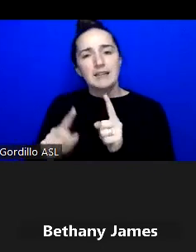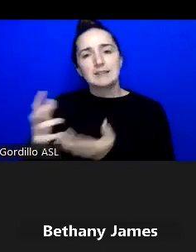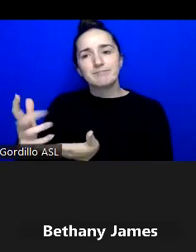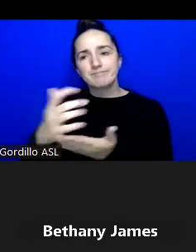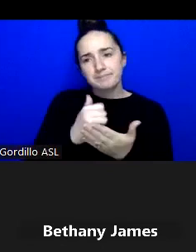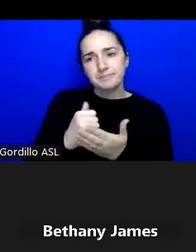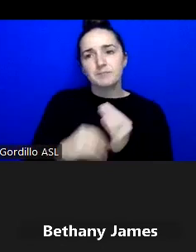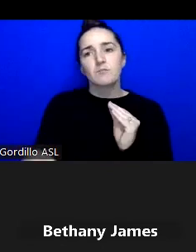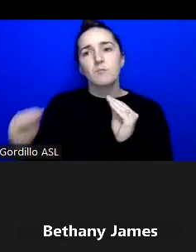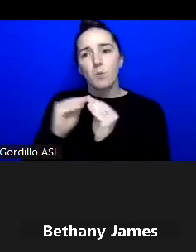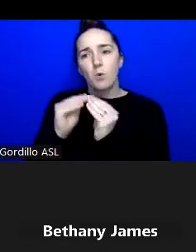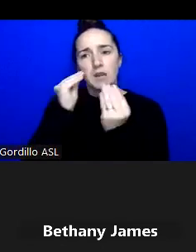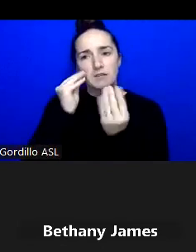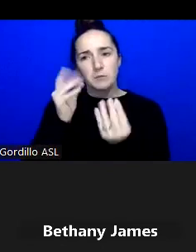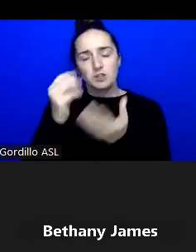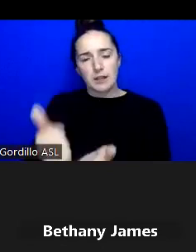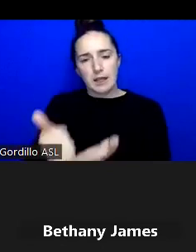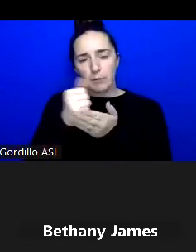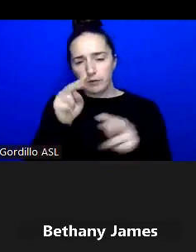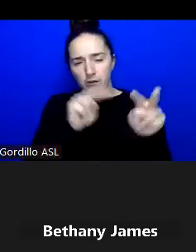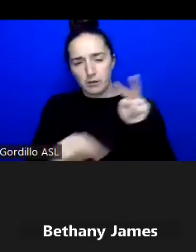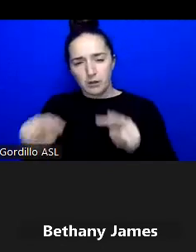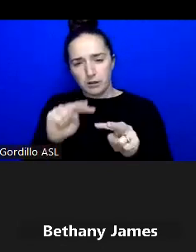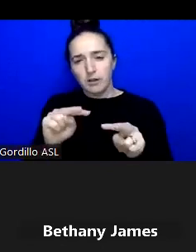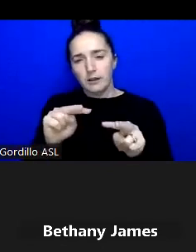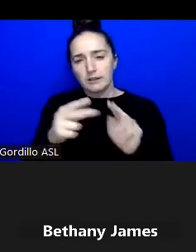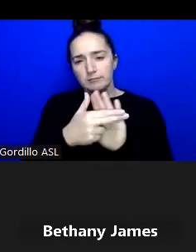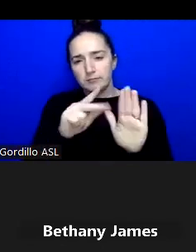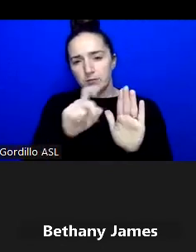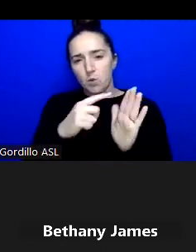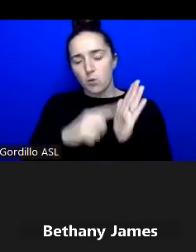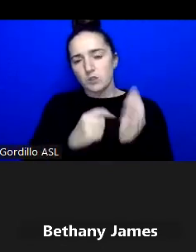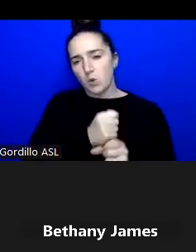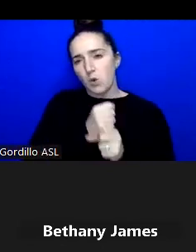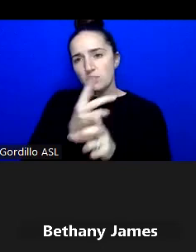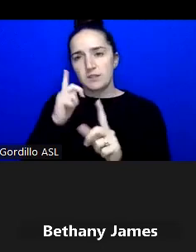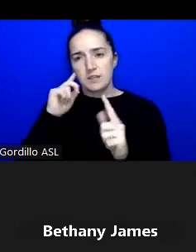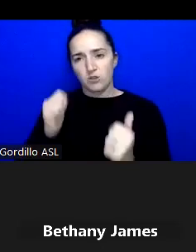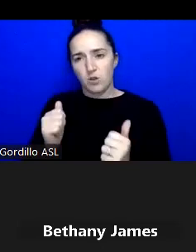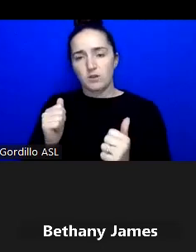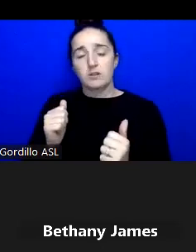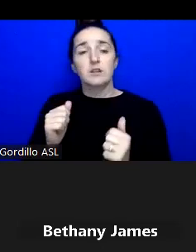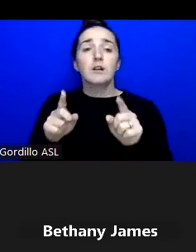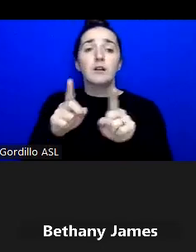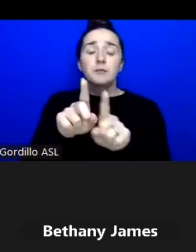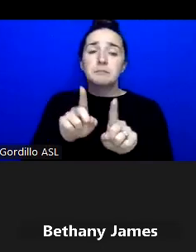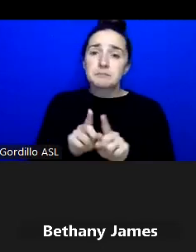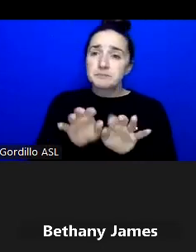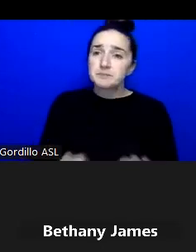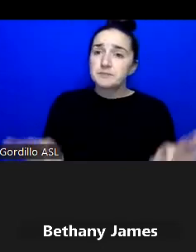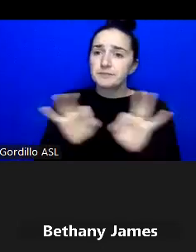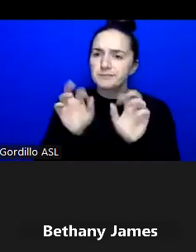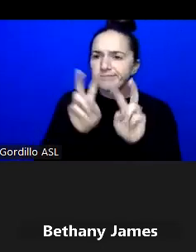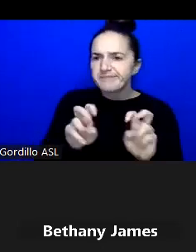differential diagnosis for what's causing this hearing loss. We also want to assess patient goals and their motivation. I always ask